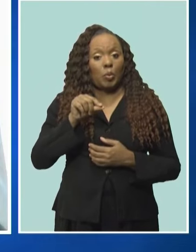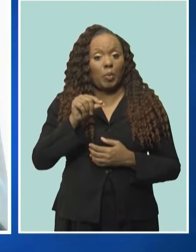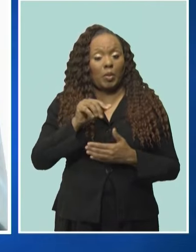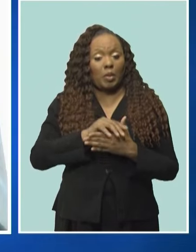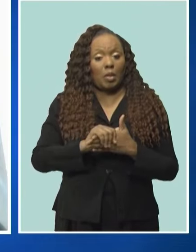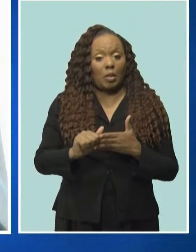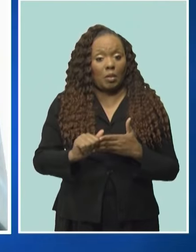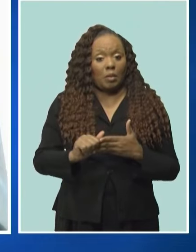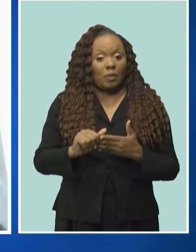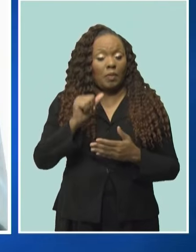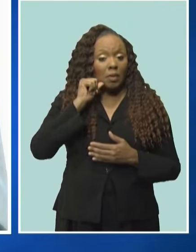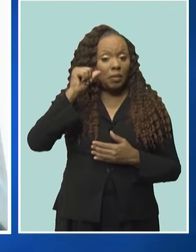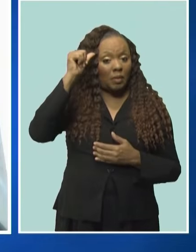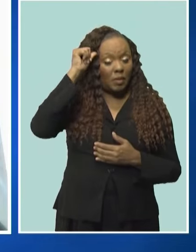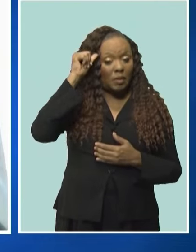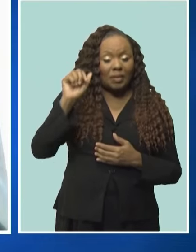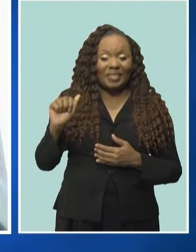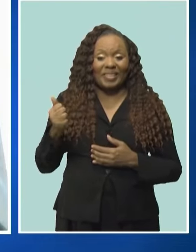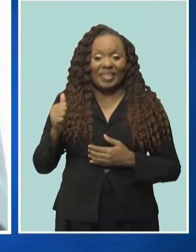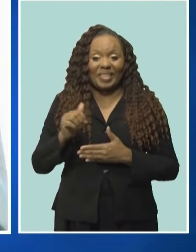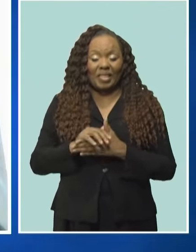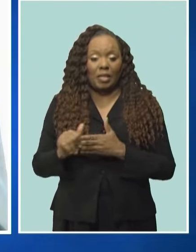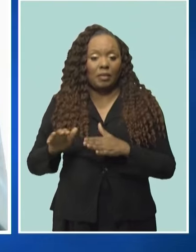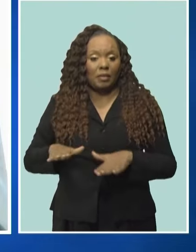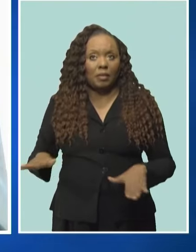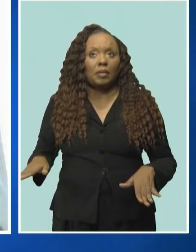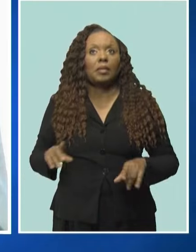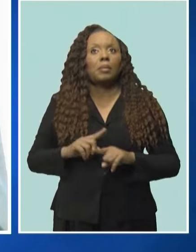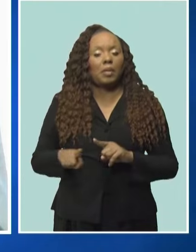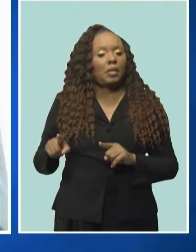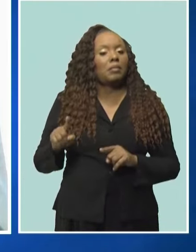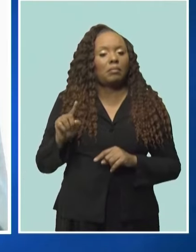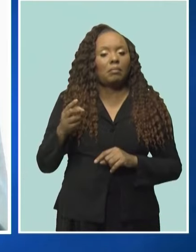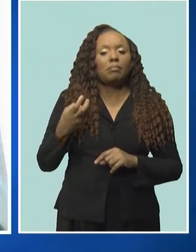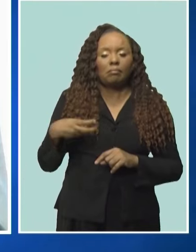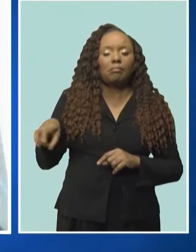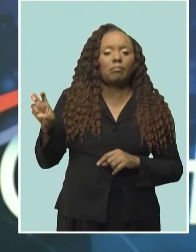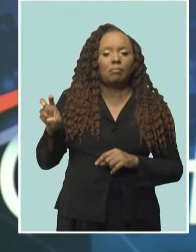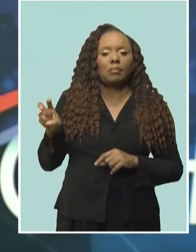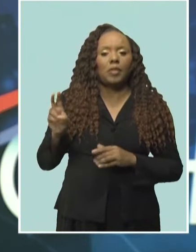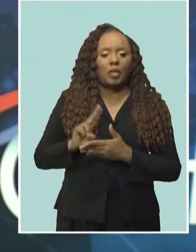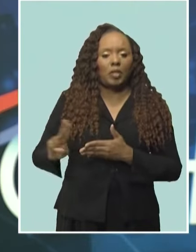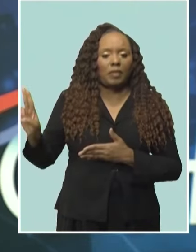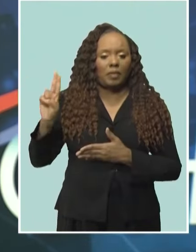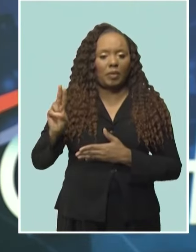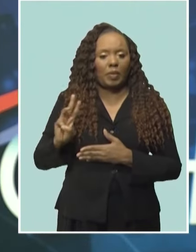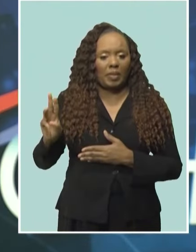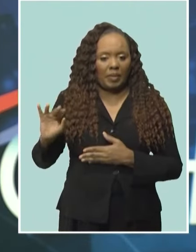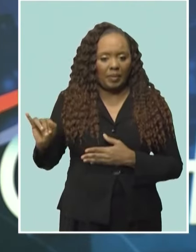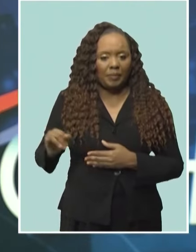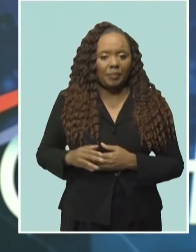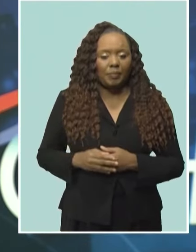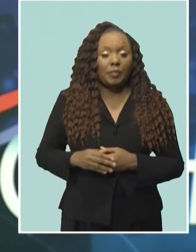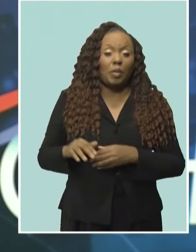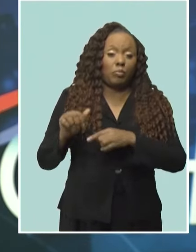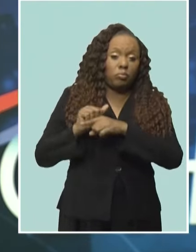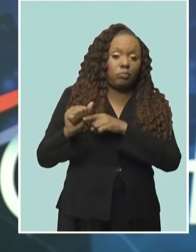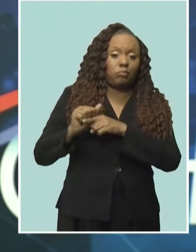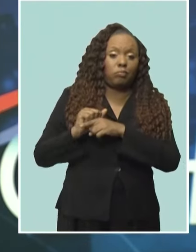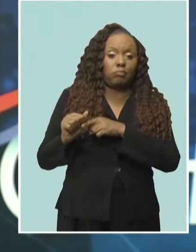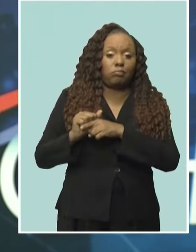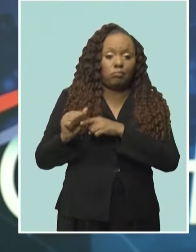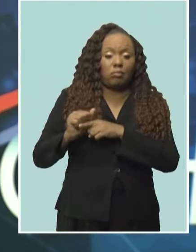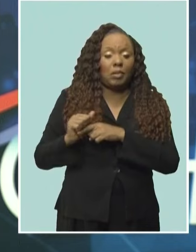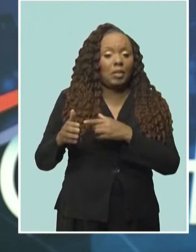and $10 for children. The one change is that the location has been altered. Mr. Moore says rehearsals are ongoing,